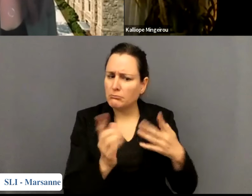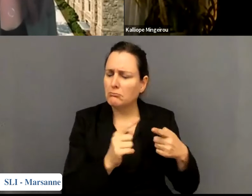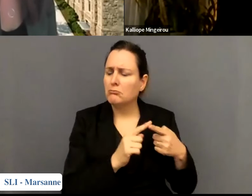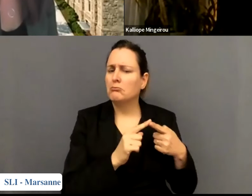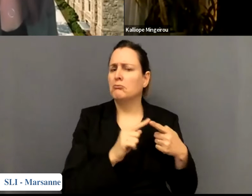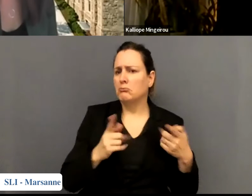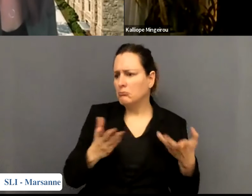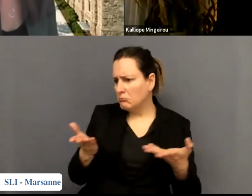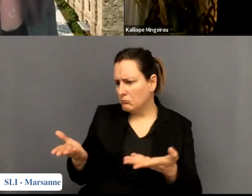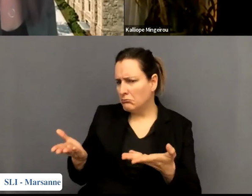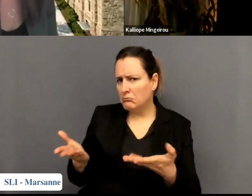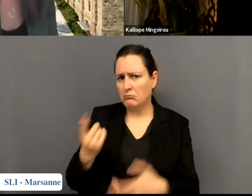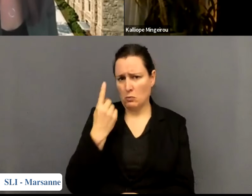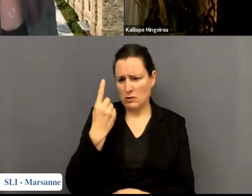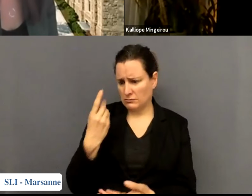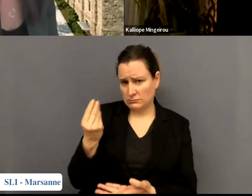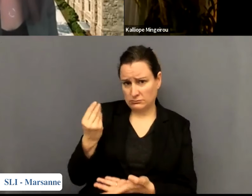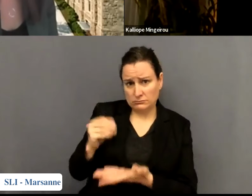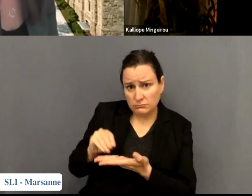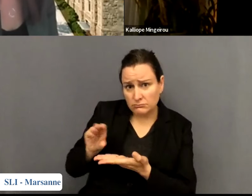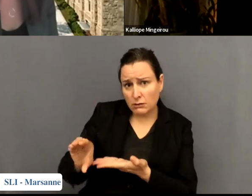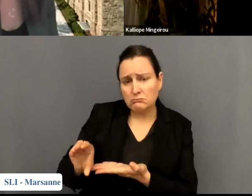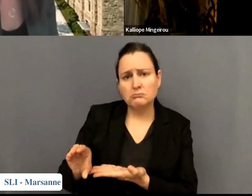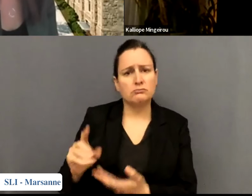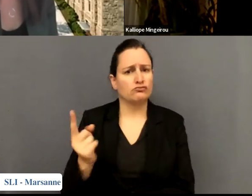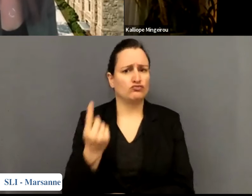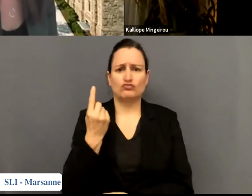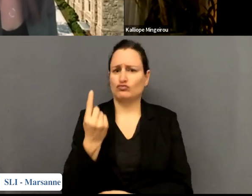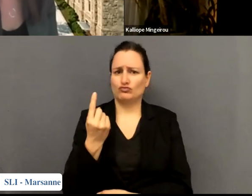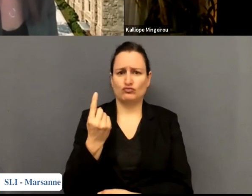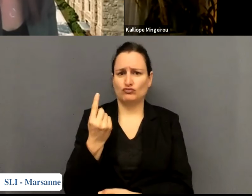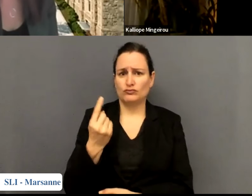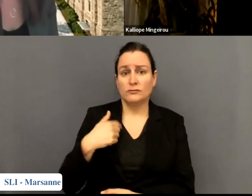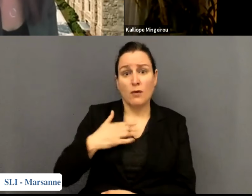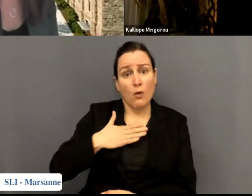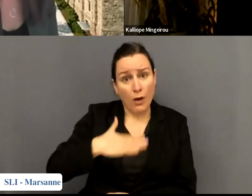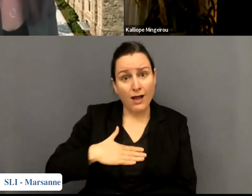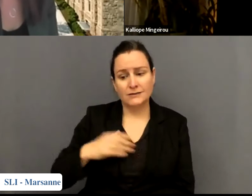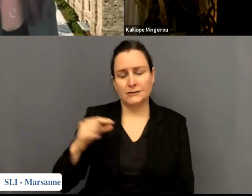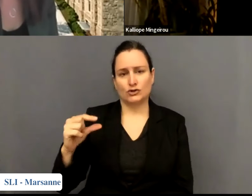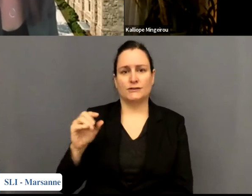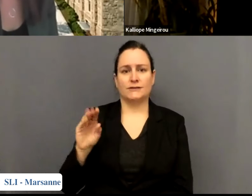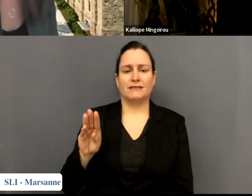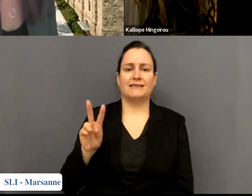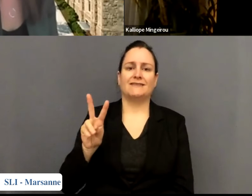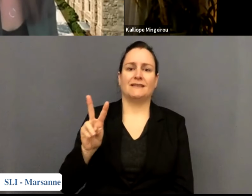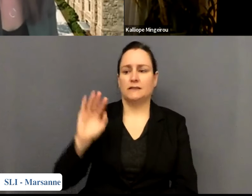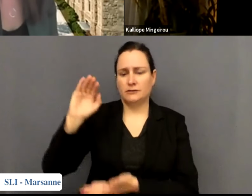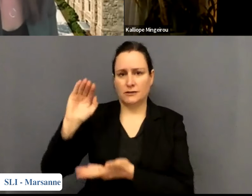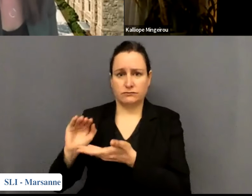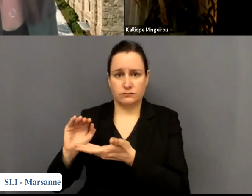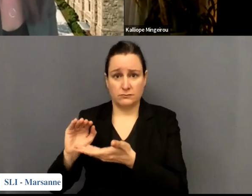have on addressing, reducing violence against women and girls, and the drivers that it